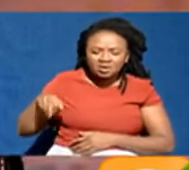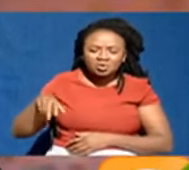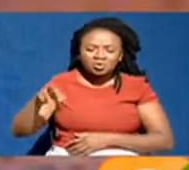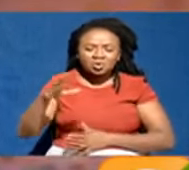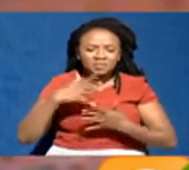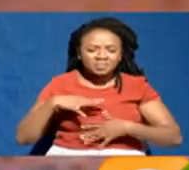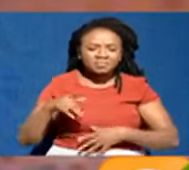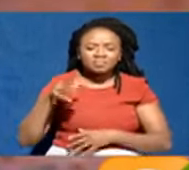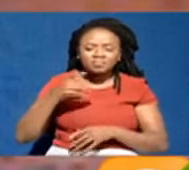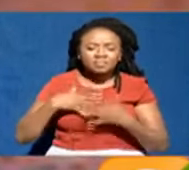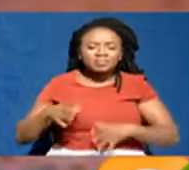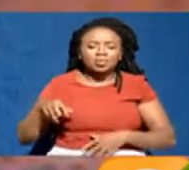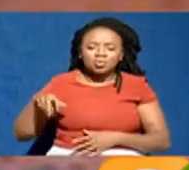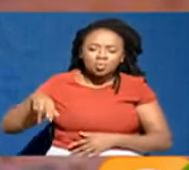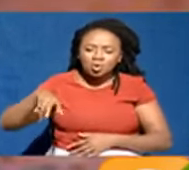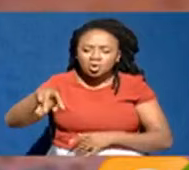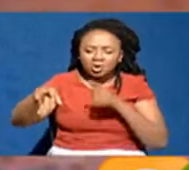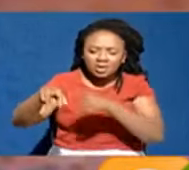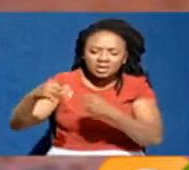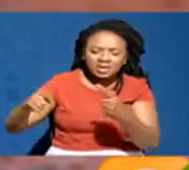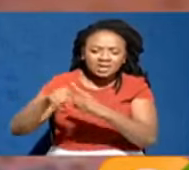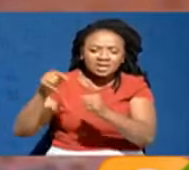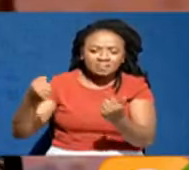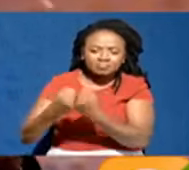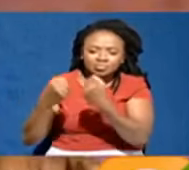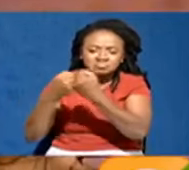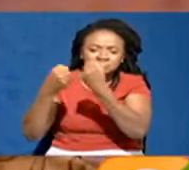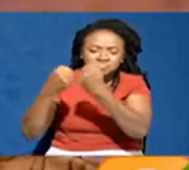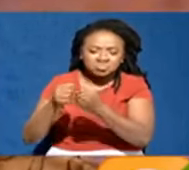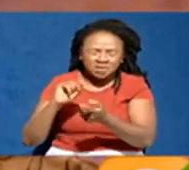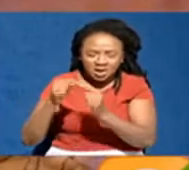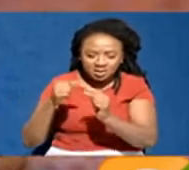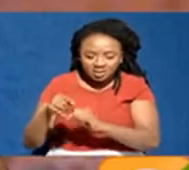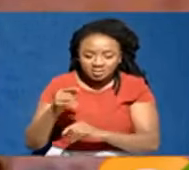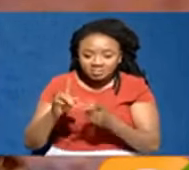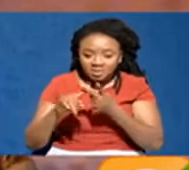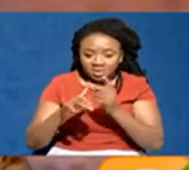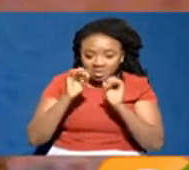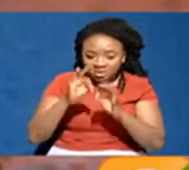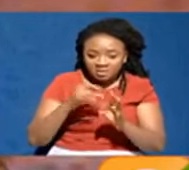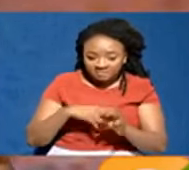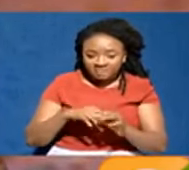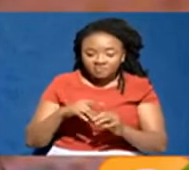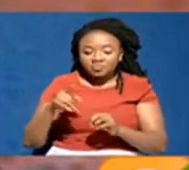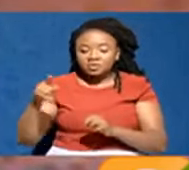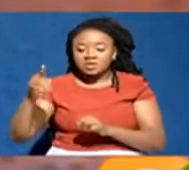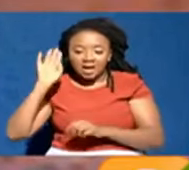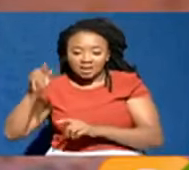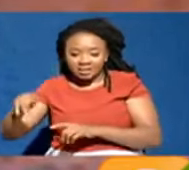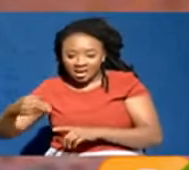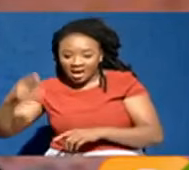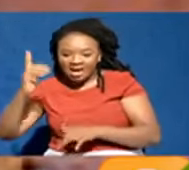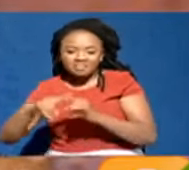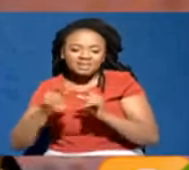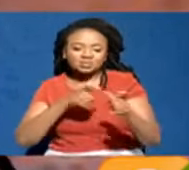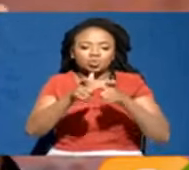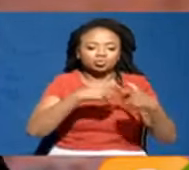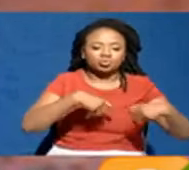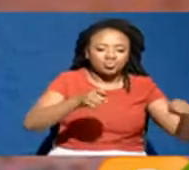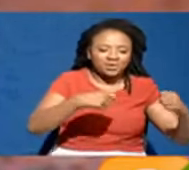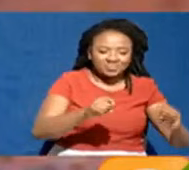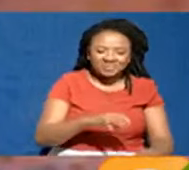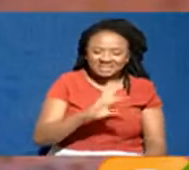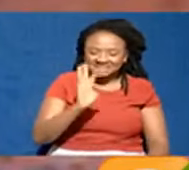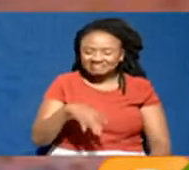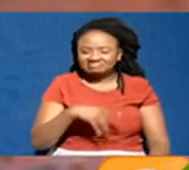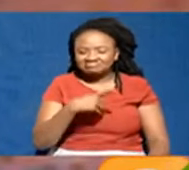they being killed? So therefore, what can we do? We hear it's pedestrians that is high, then we rush to do something with bodabodas or something, because bodabodas are the second